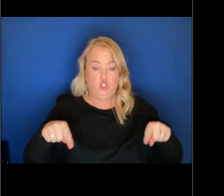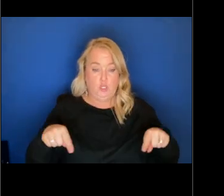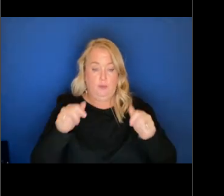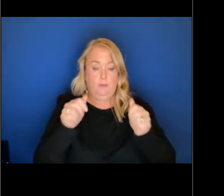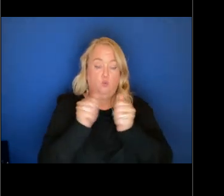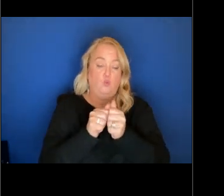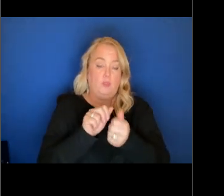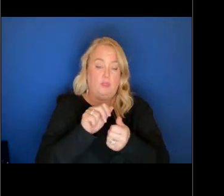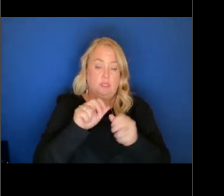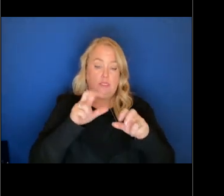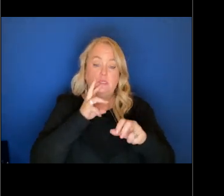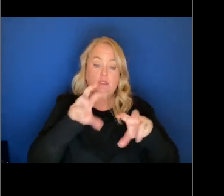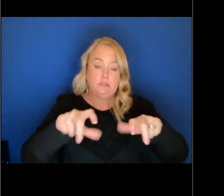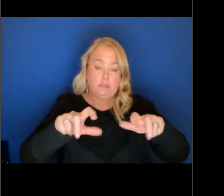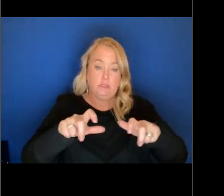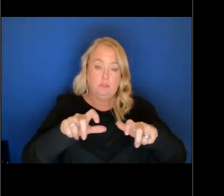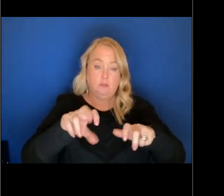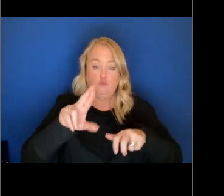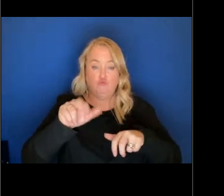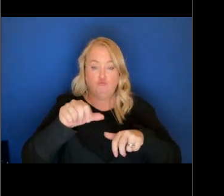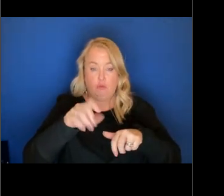or cooktop at its base?